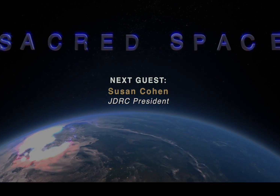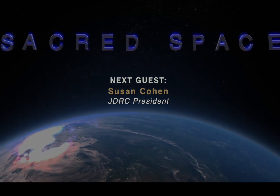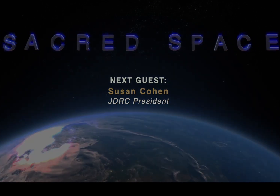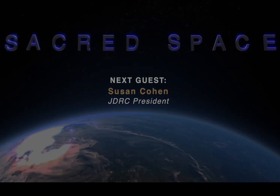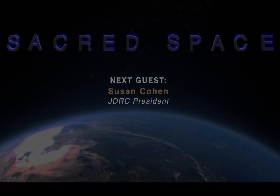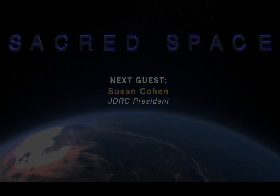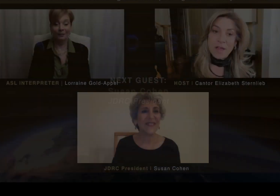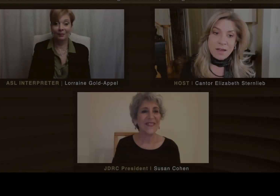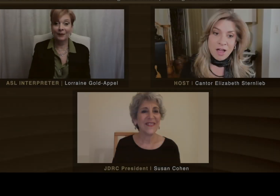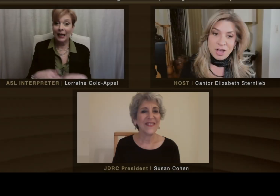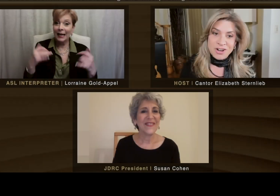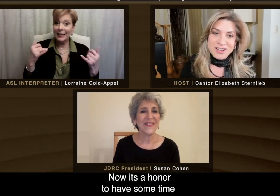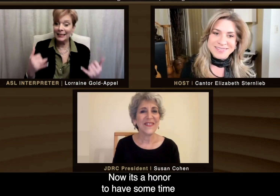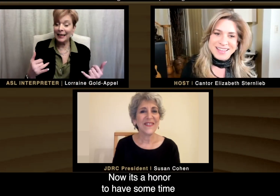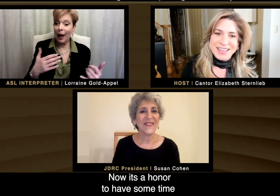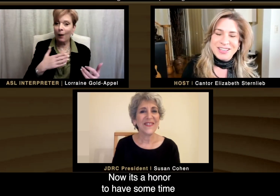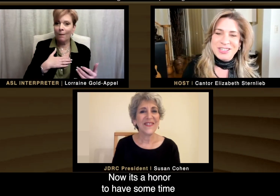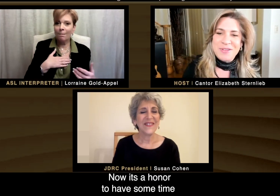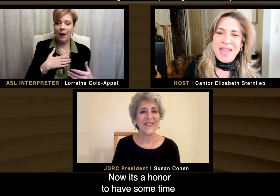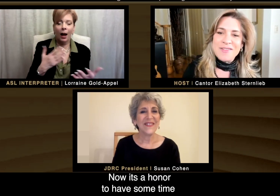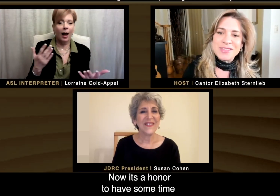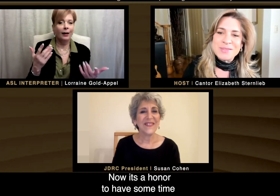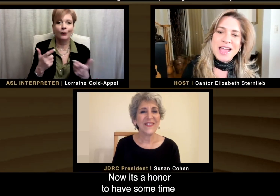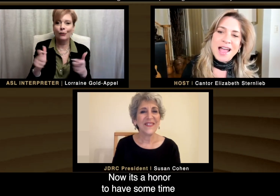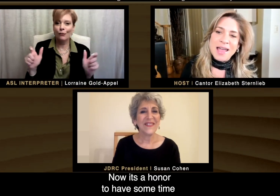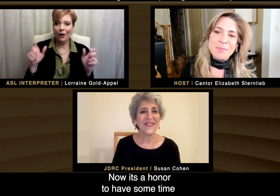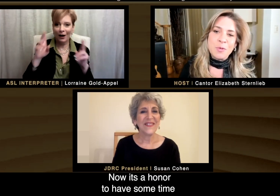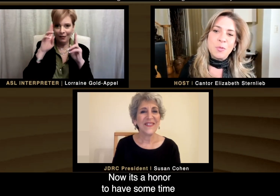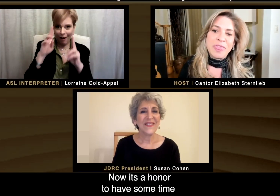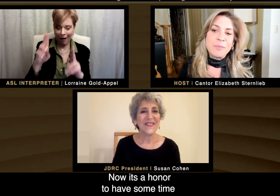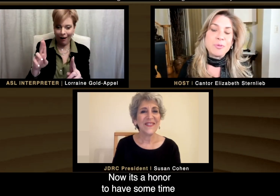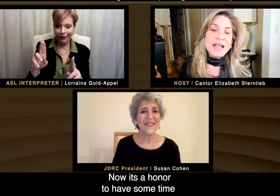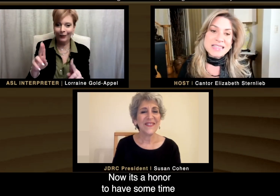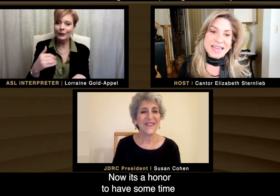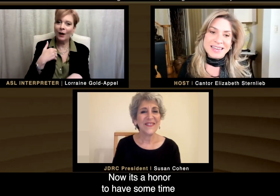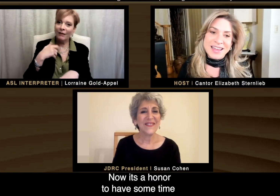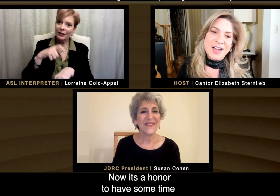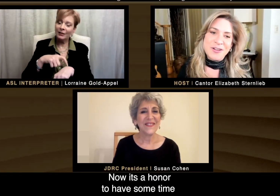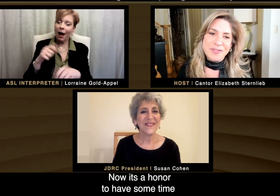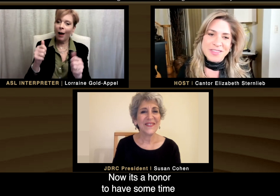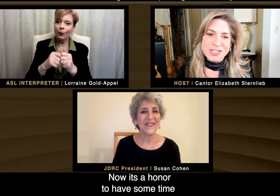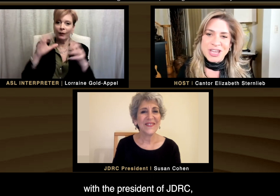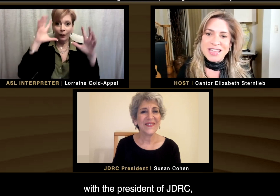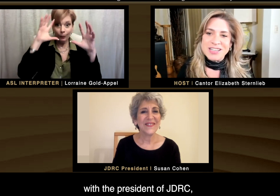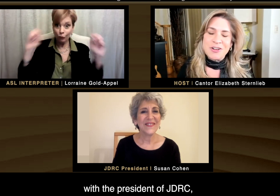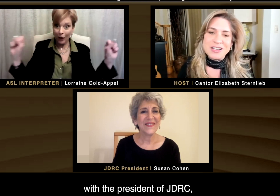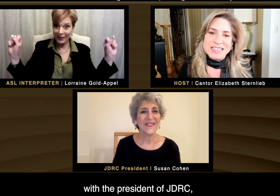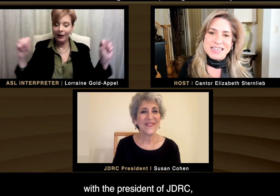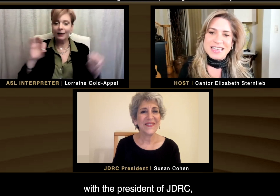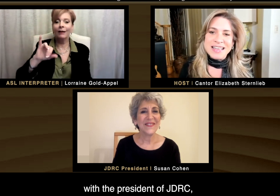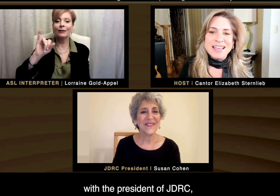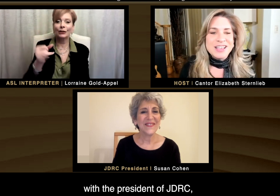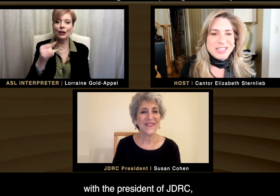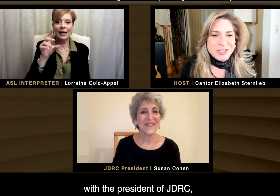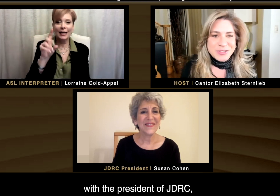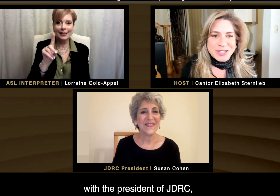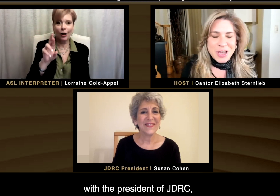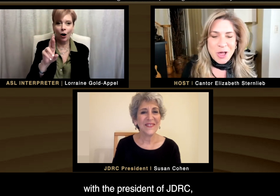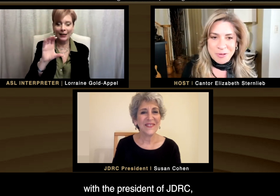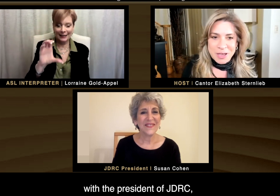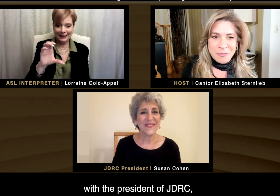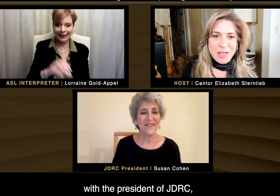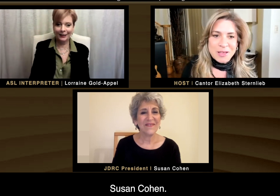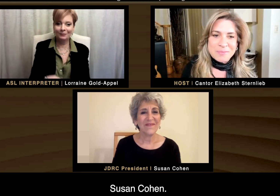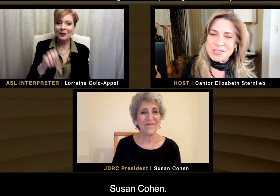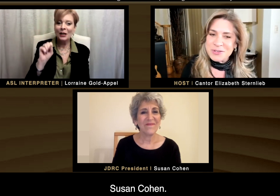It is now my great honor to have some time with the president of the JDRC,